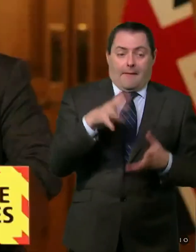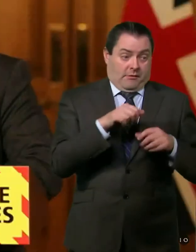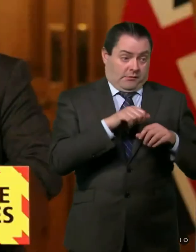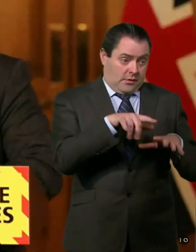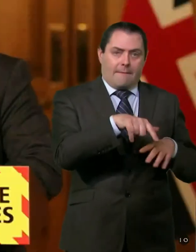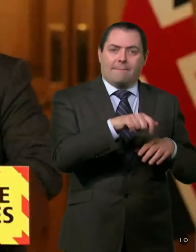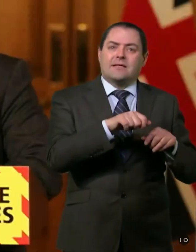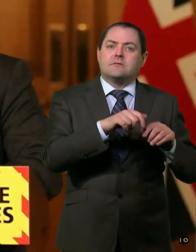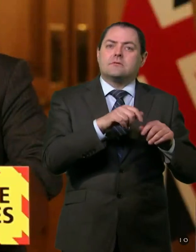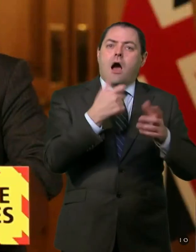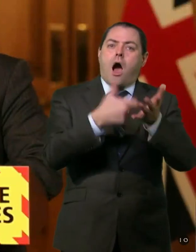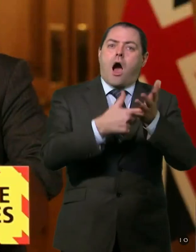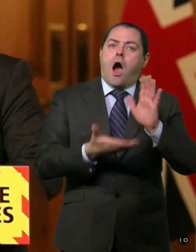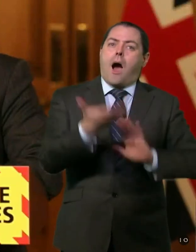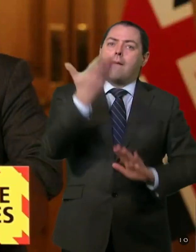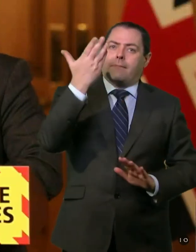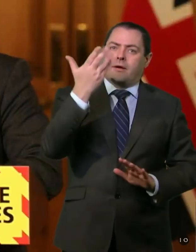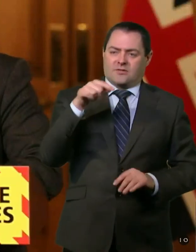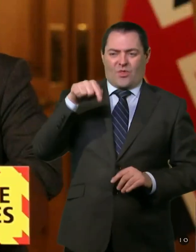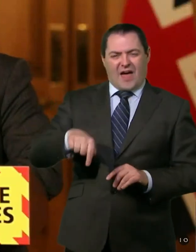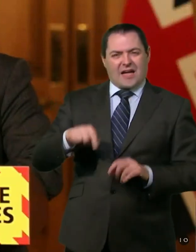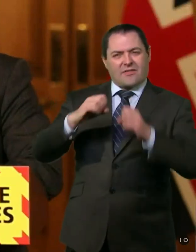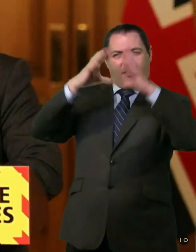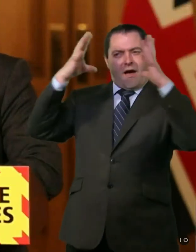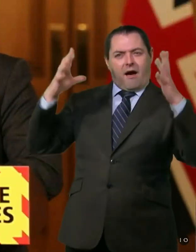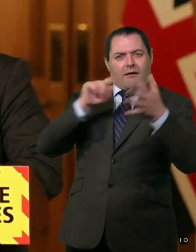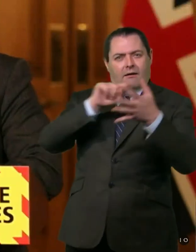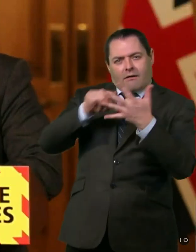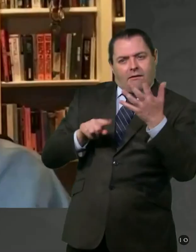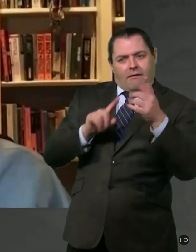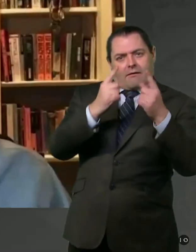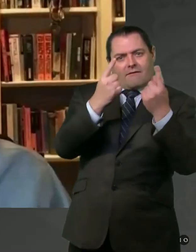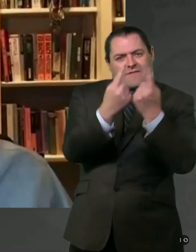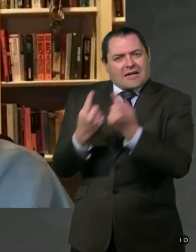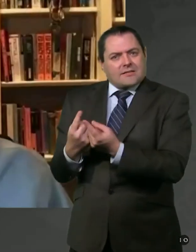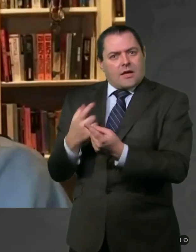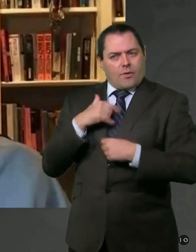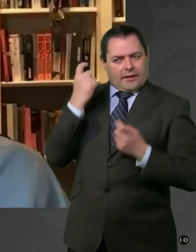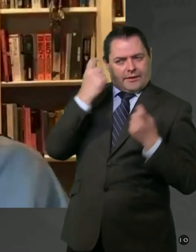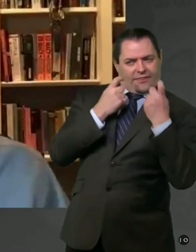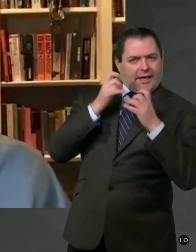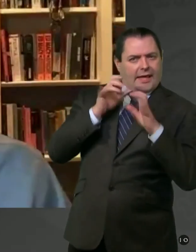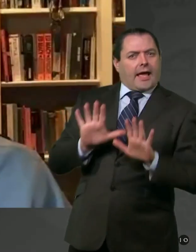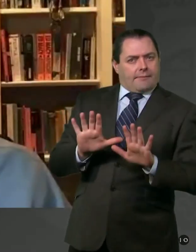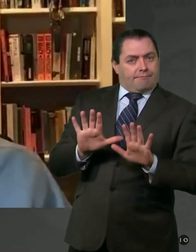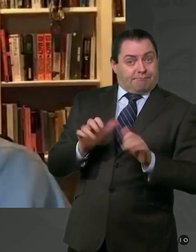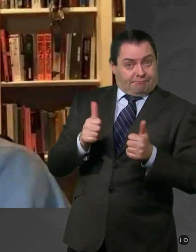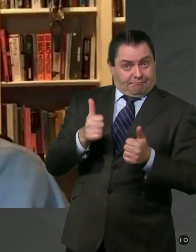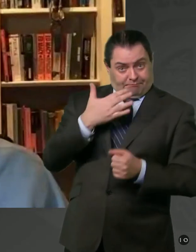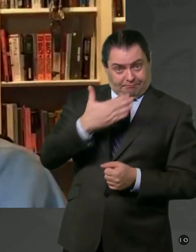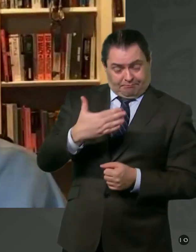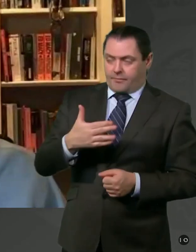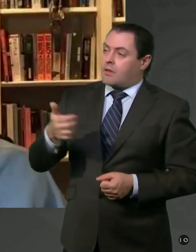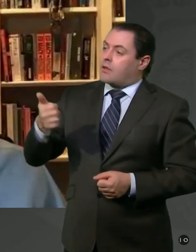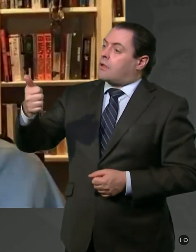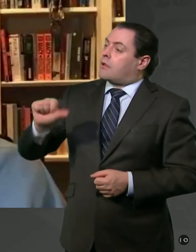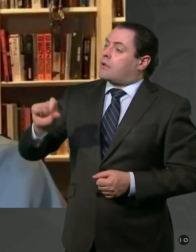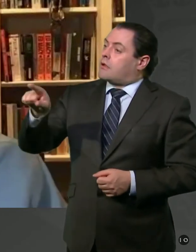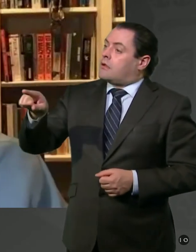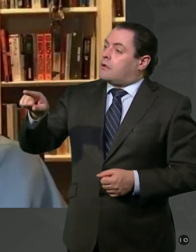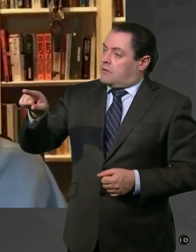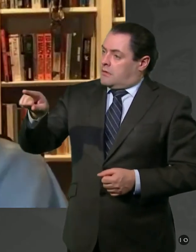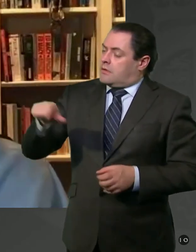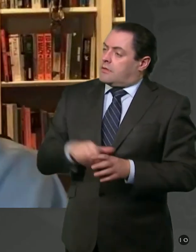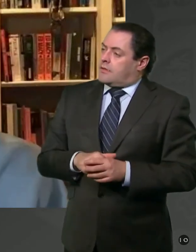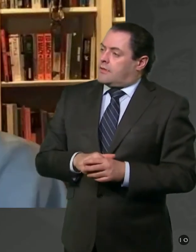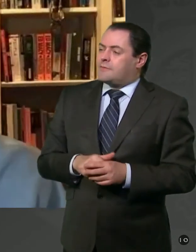Thanks very much, Jonathan. Tom Newton-Dunn. Thank you. Good afternoon, Prime Minister. Question first to Professor